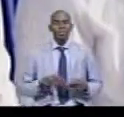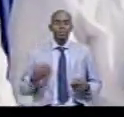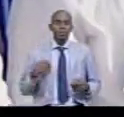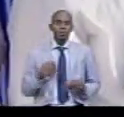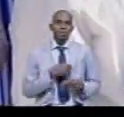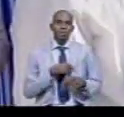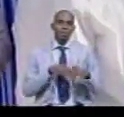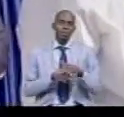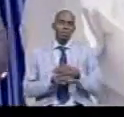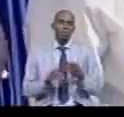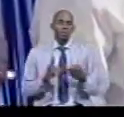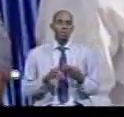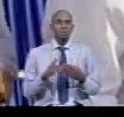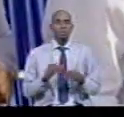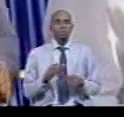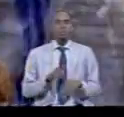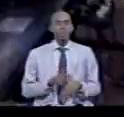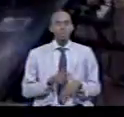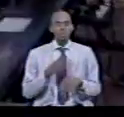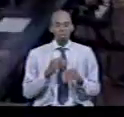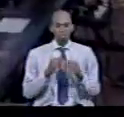the throne of worship?